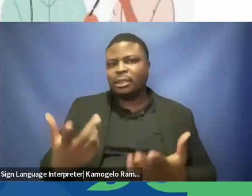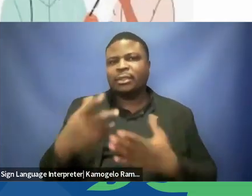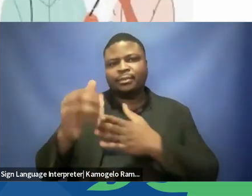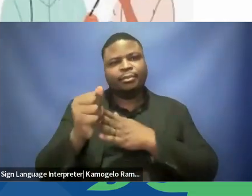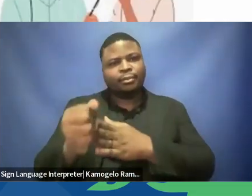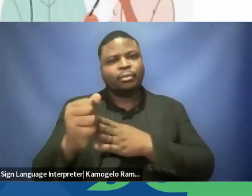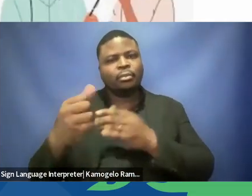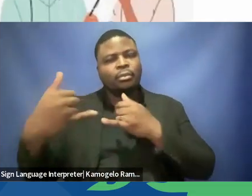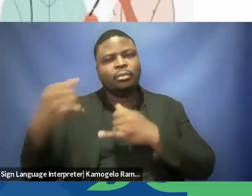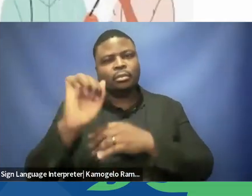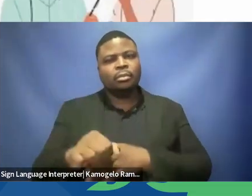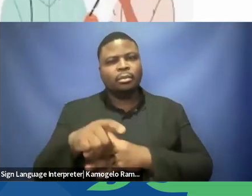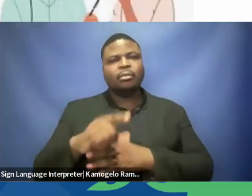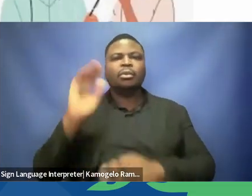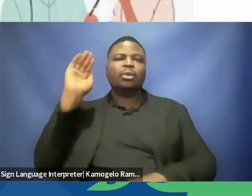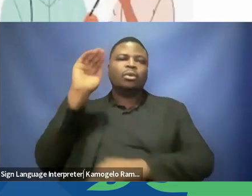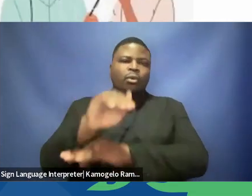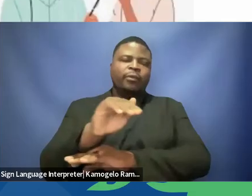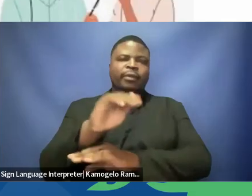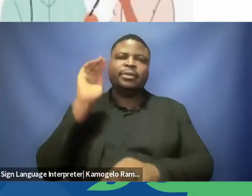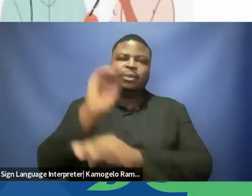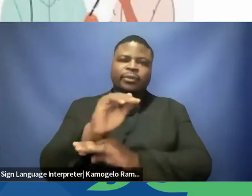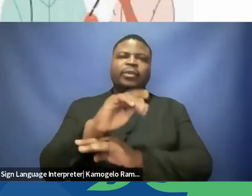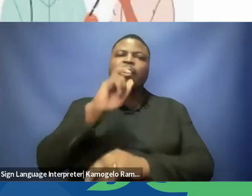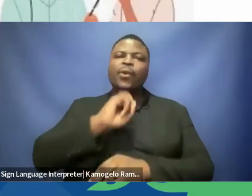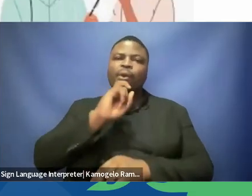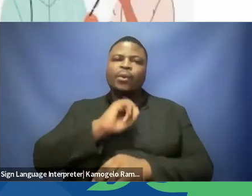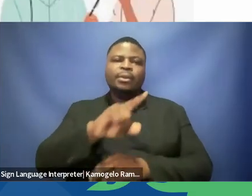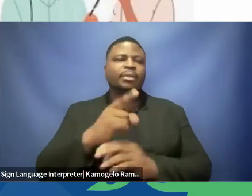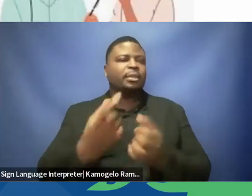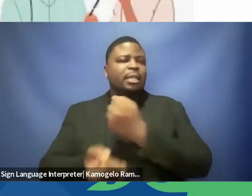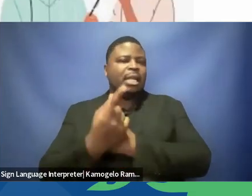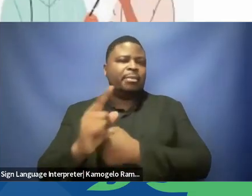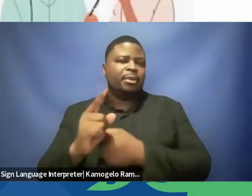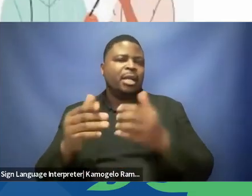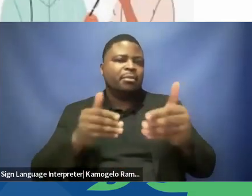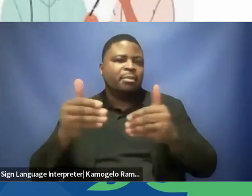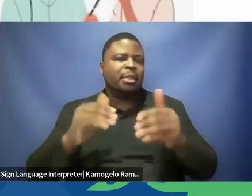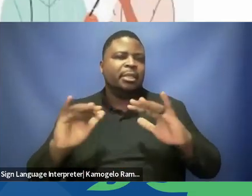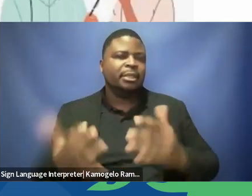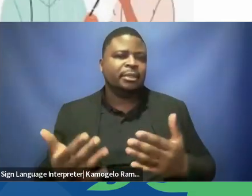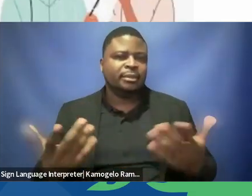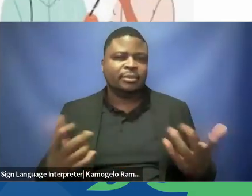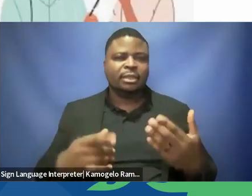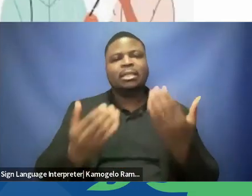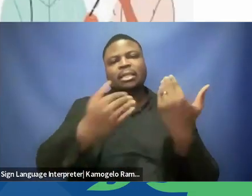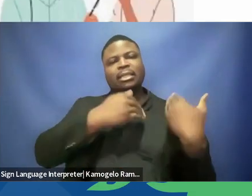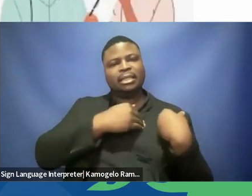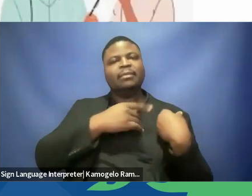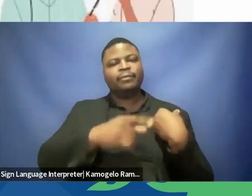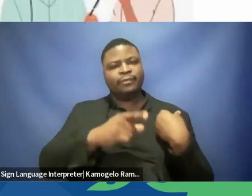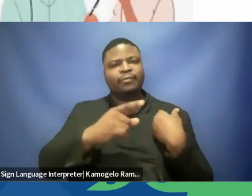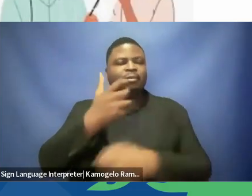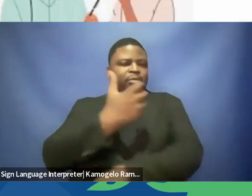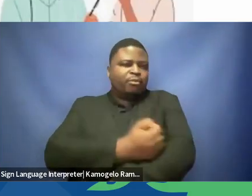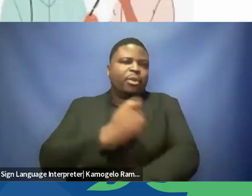about intoxication and overdose management, the come down and withdrawal support, provide information about safer substance use.